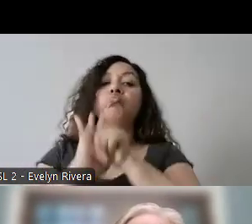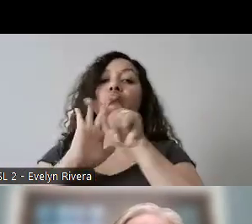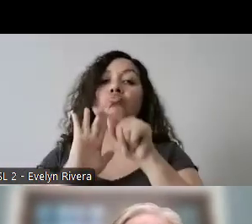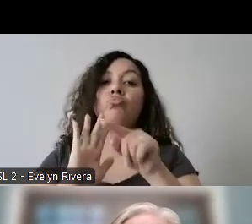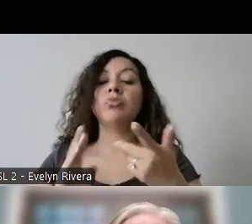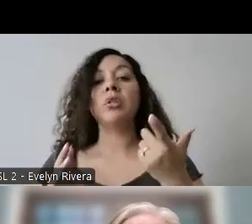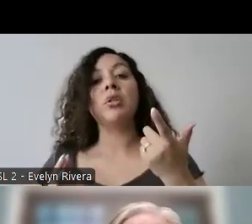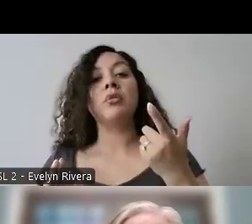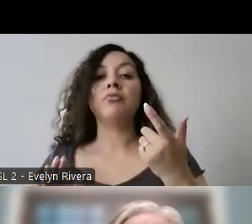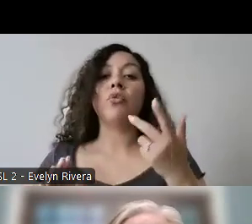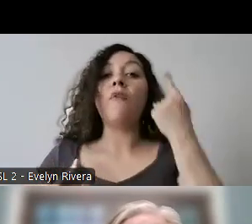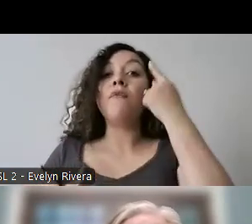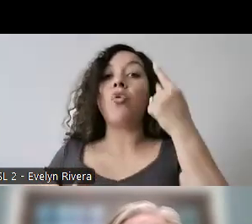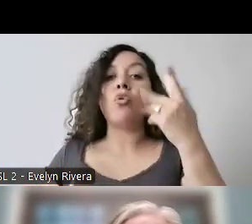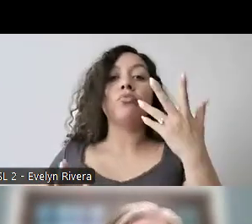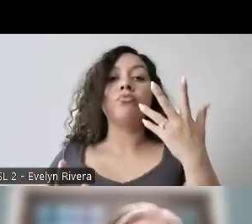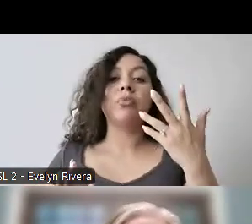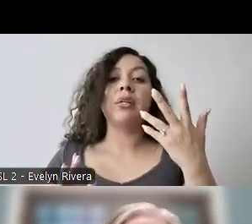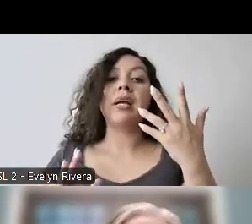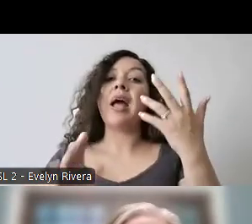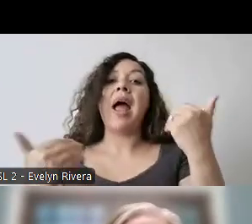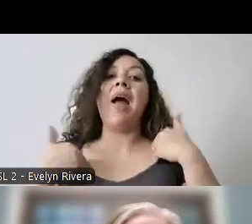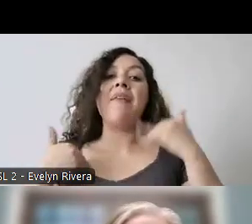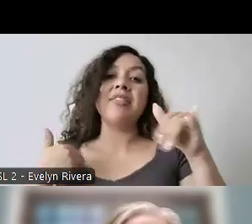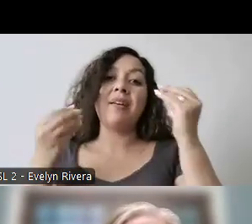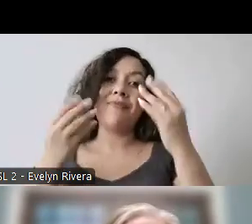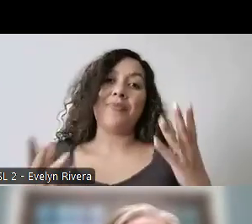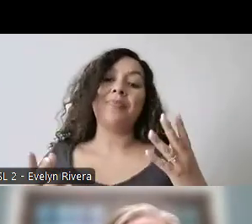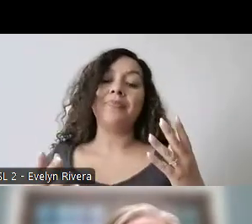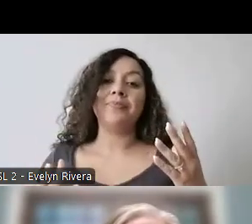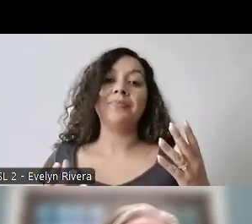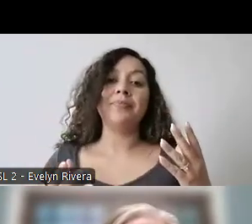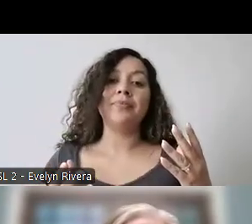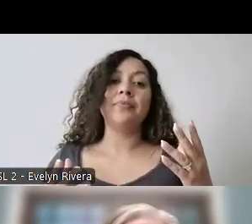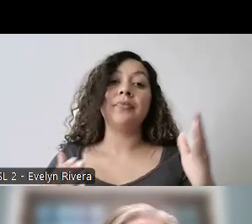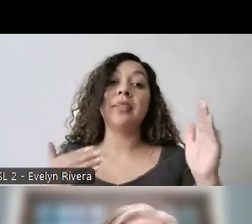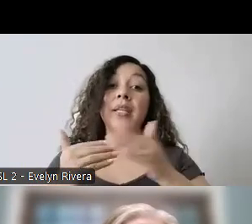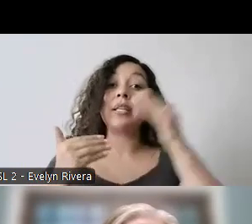way for having that information. Next slide.